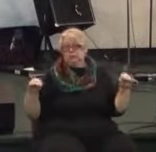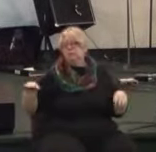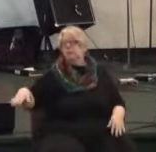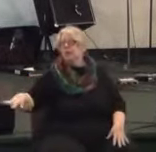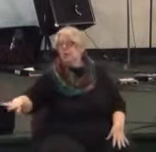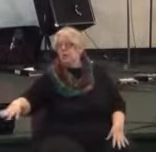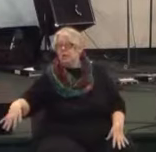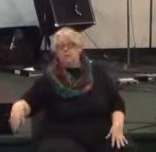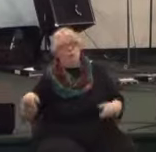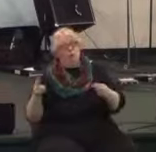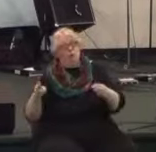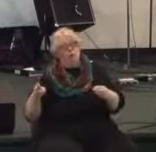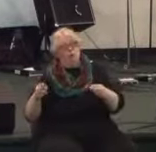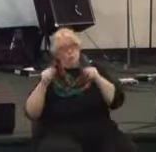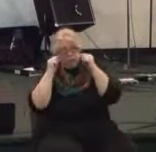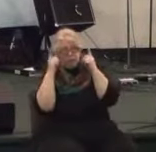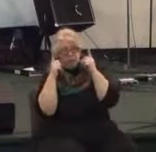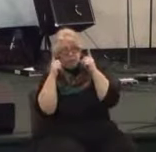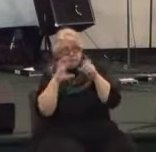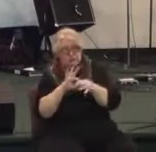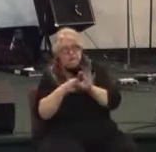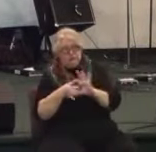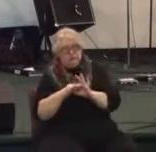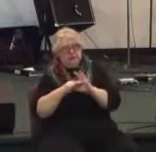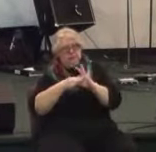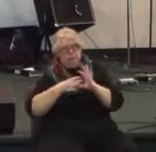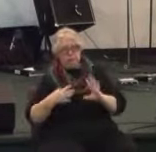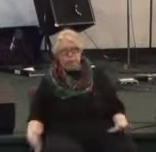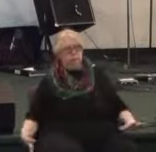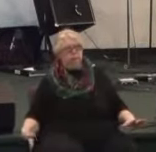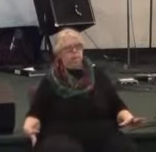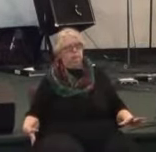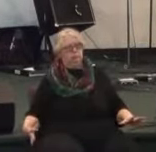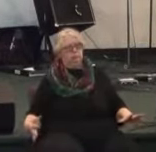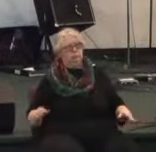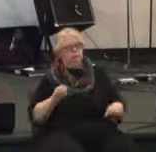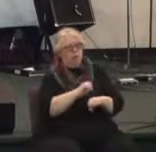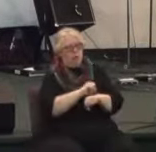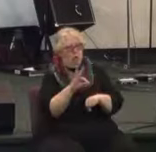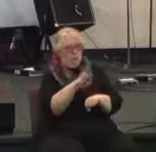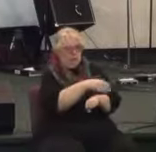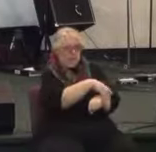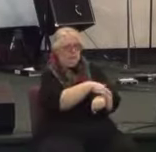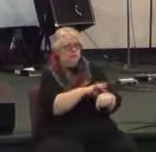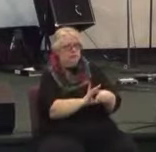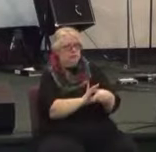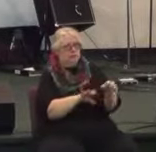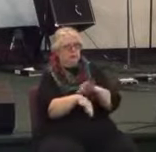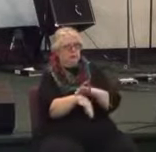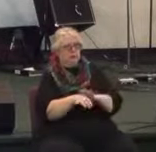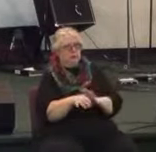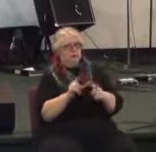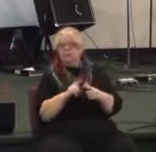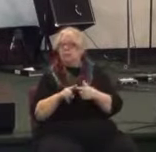"Quick, get up," he said, and the chains fell off of Peter's wrists. Then the angel said to him, "Put on